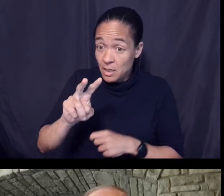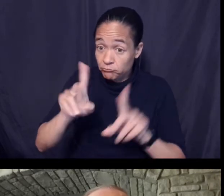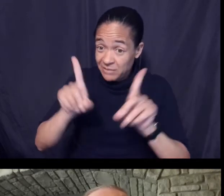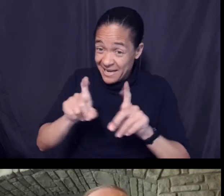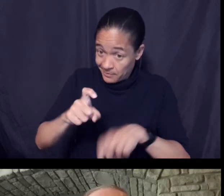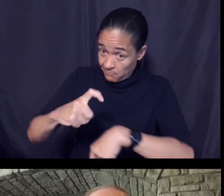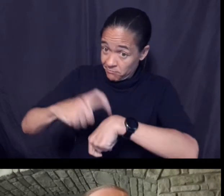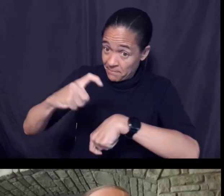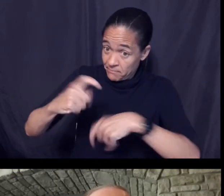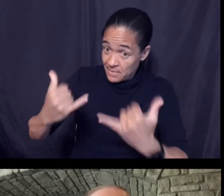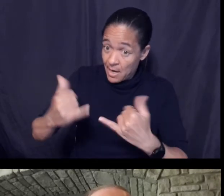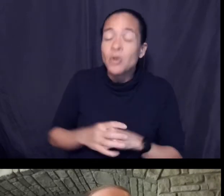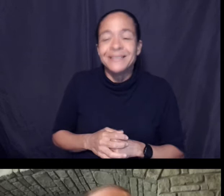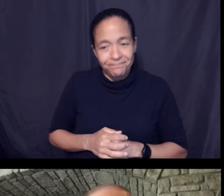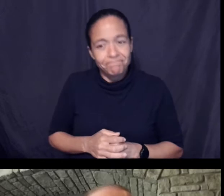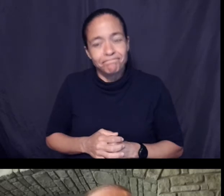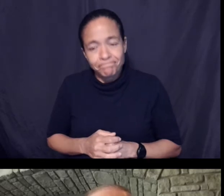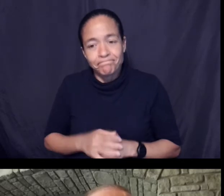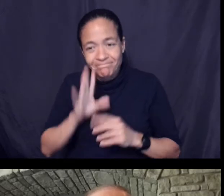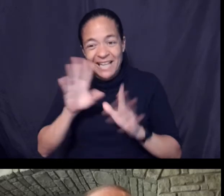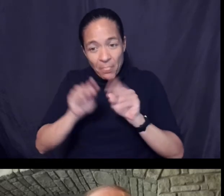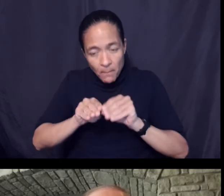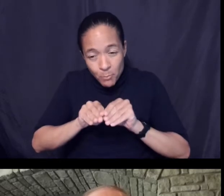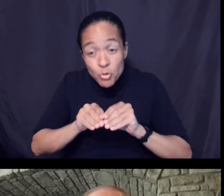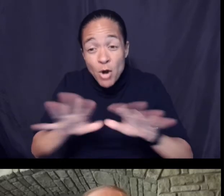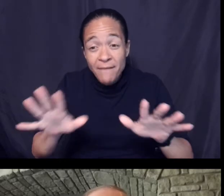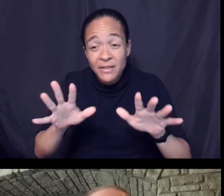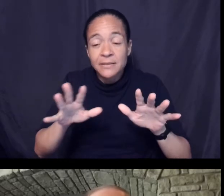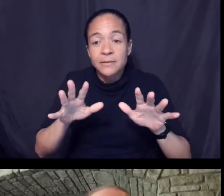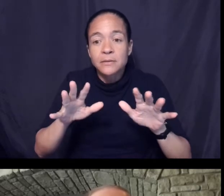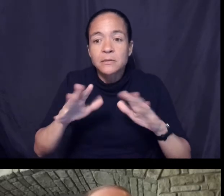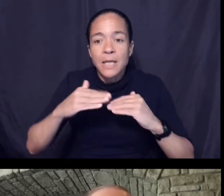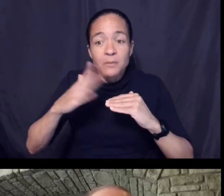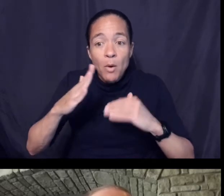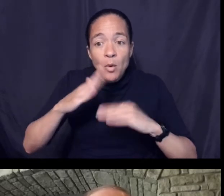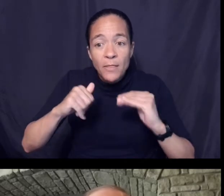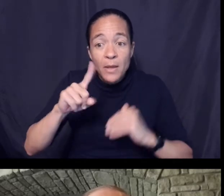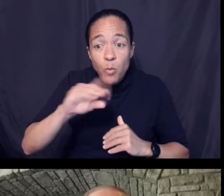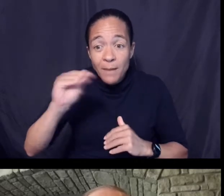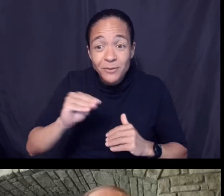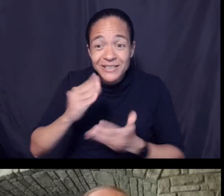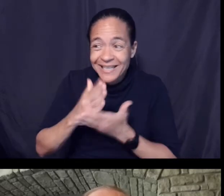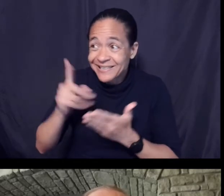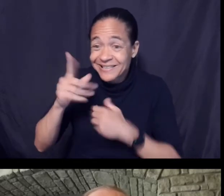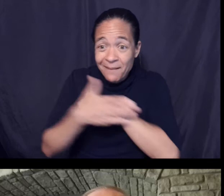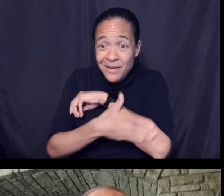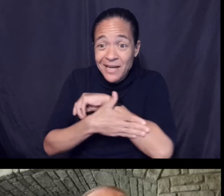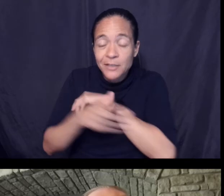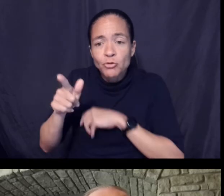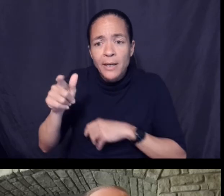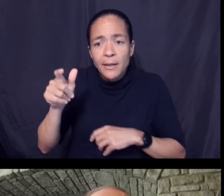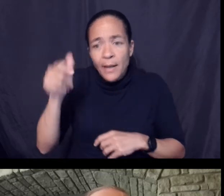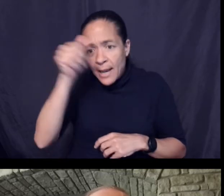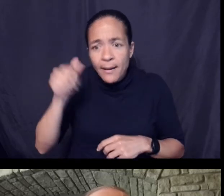screening? Considering the prevalence of the disease, again, it's more than 1%, and in some countries